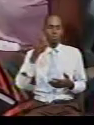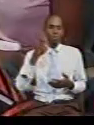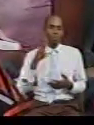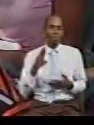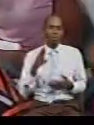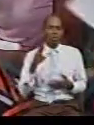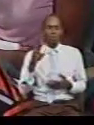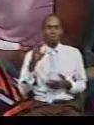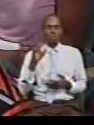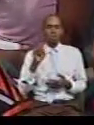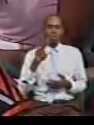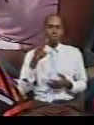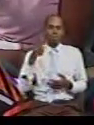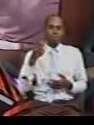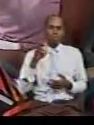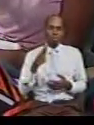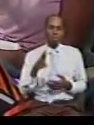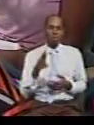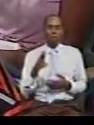super.